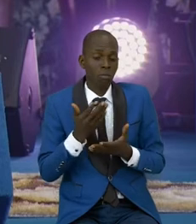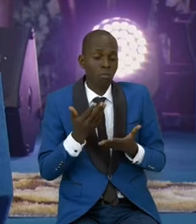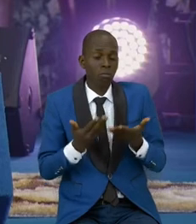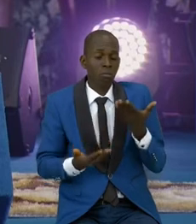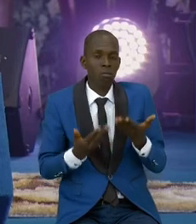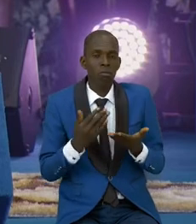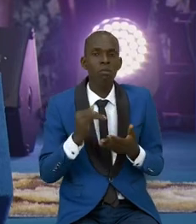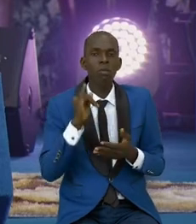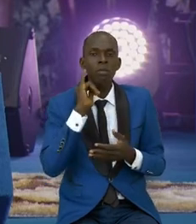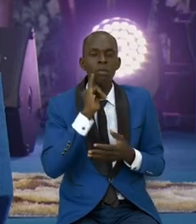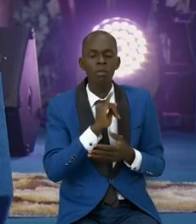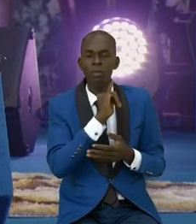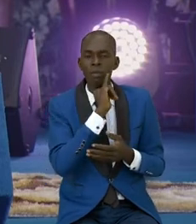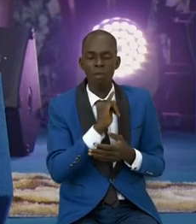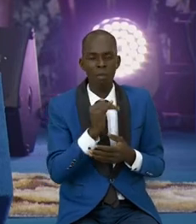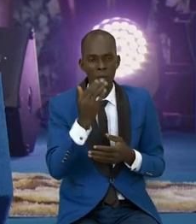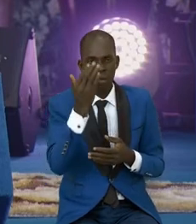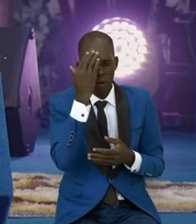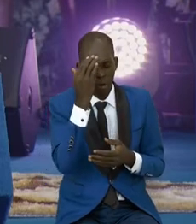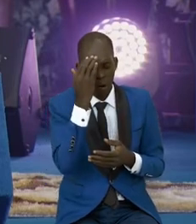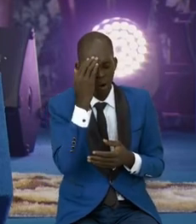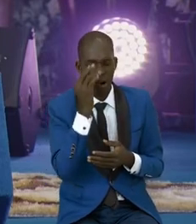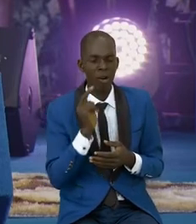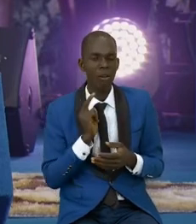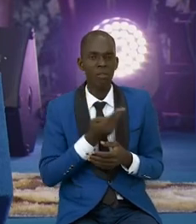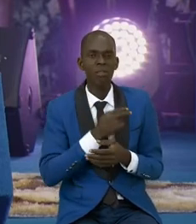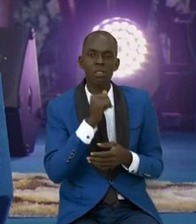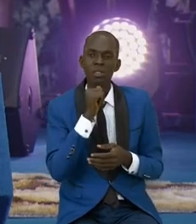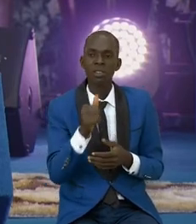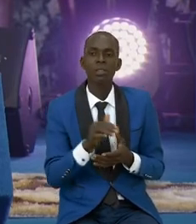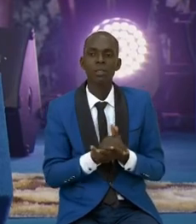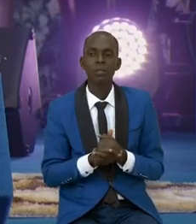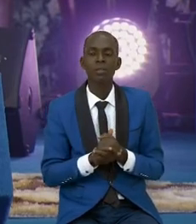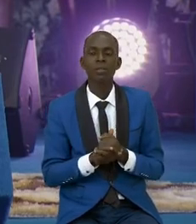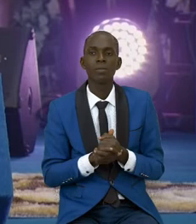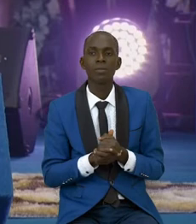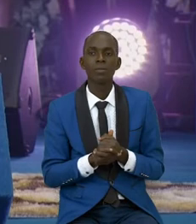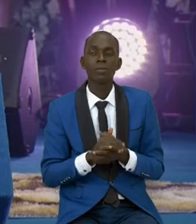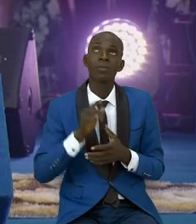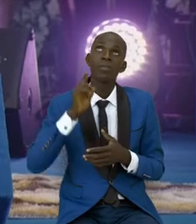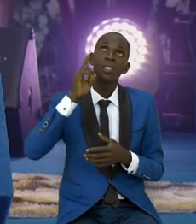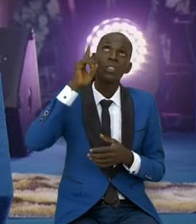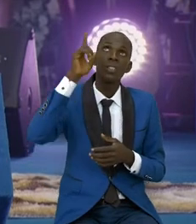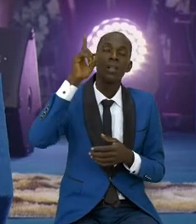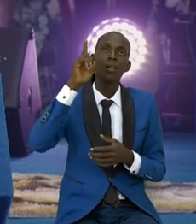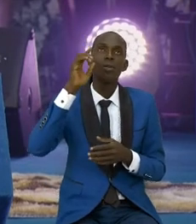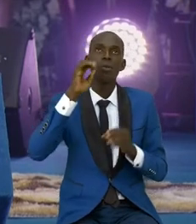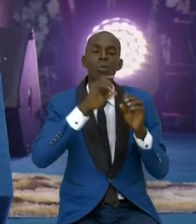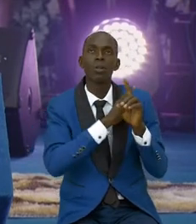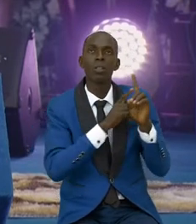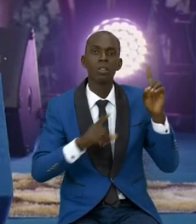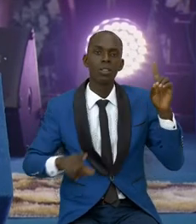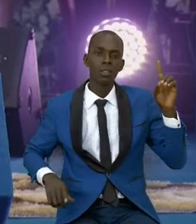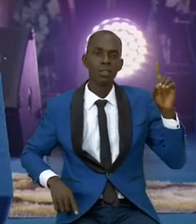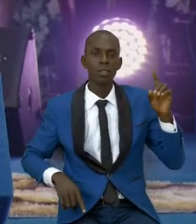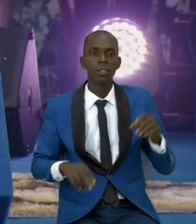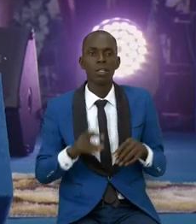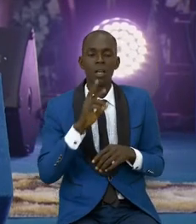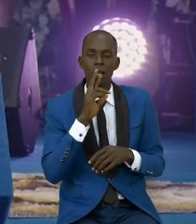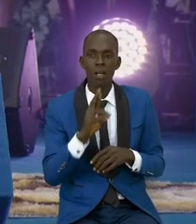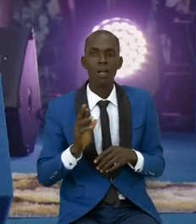Israel acknowledge us not, thou, O Lord, art